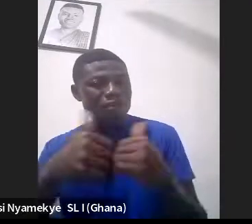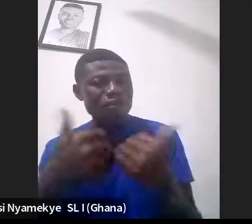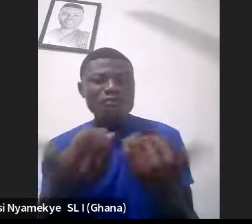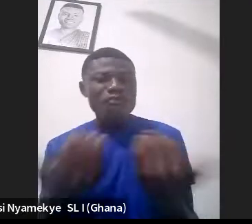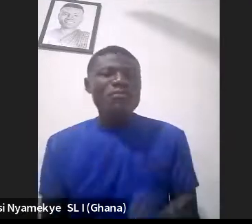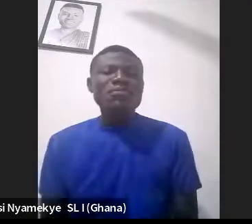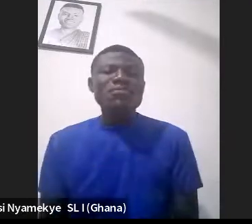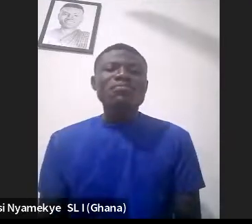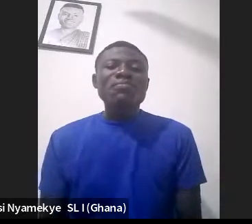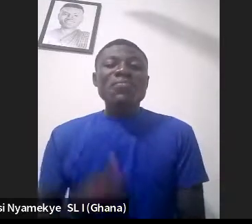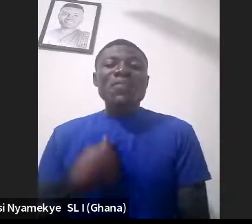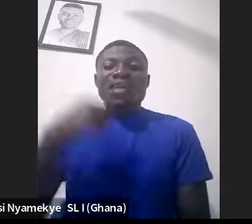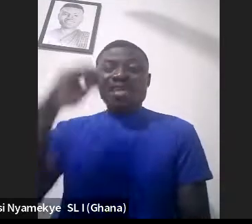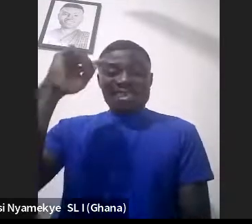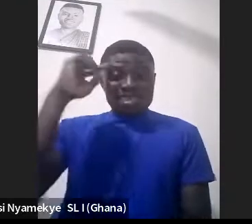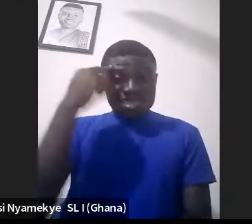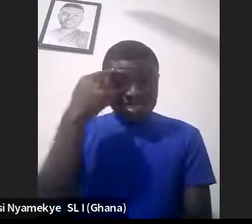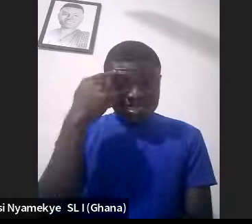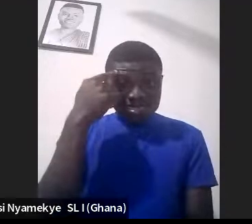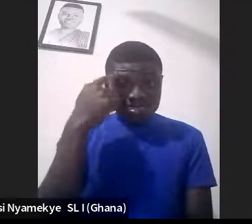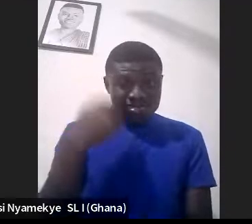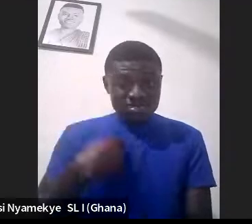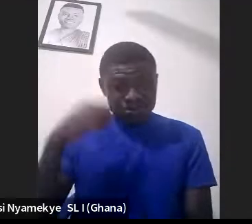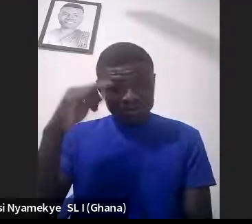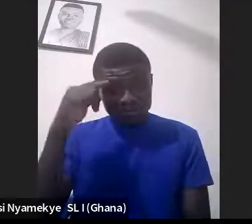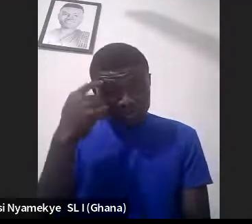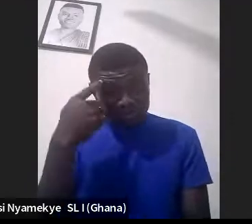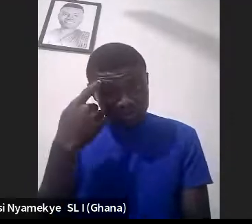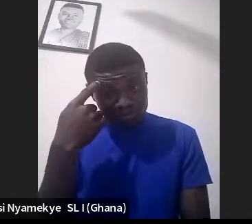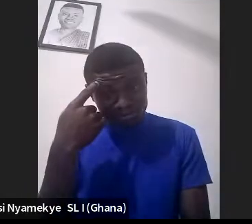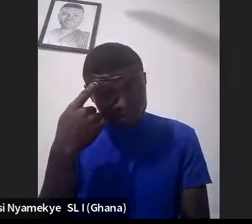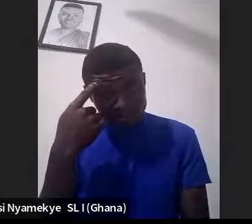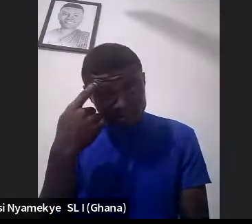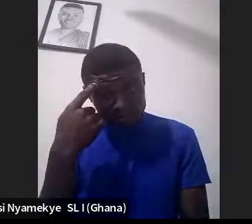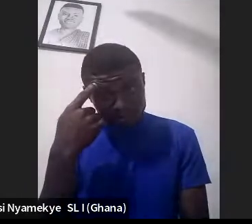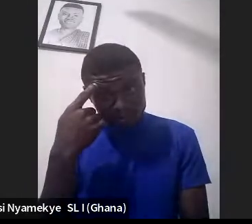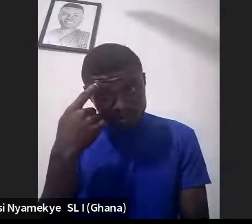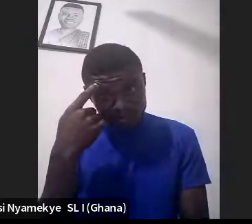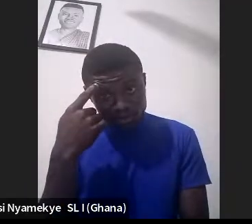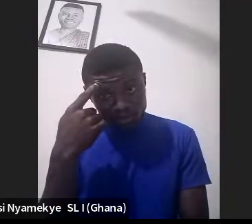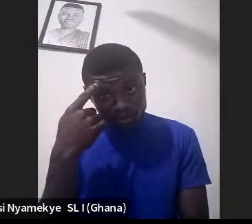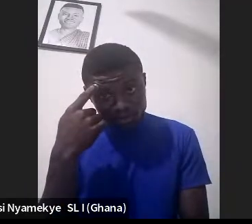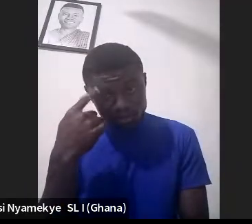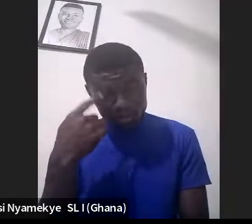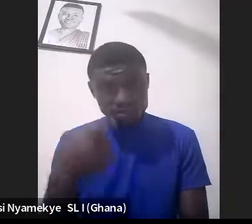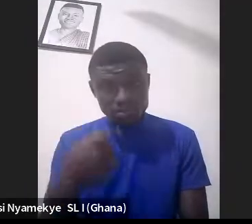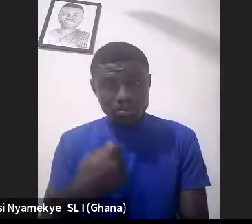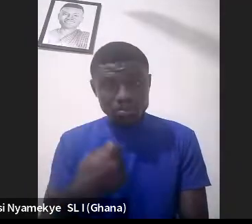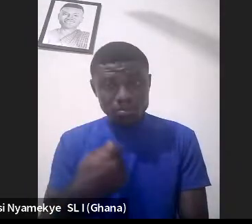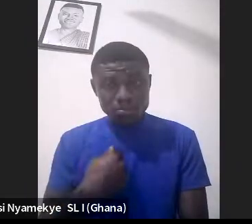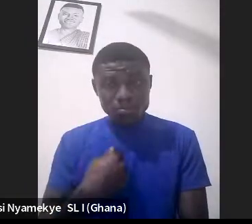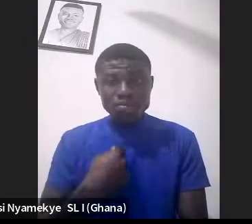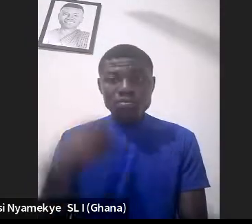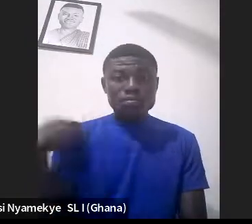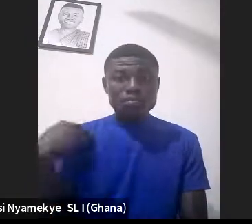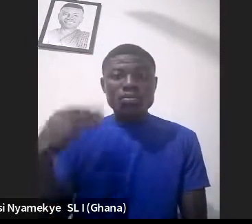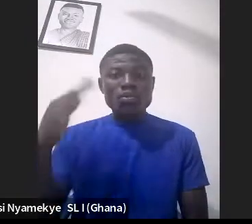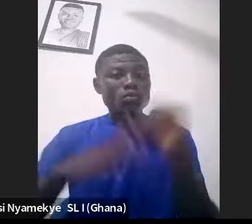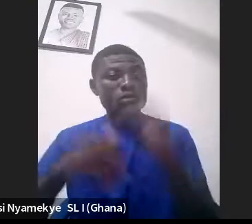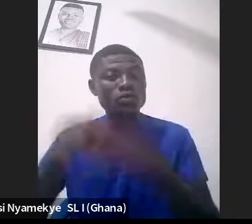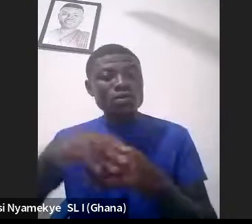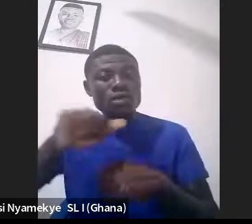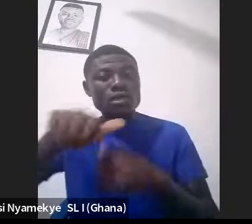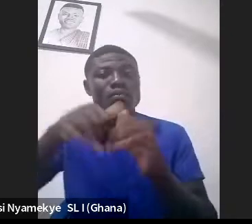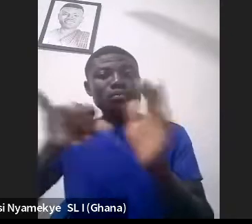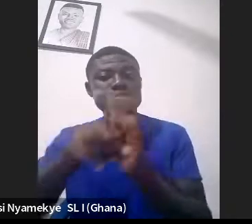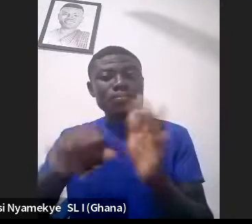I think so. I think in the end, though, I think my message probably would be, regardless of a diagnosis, because not